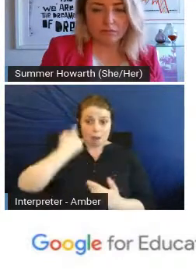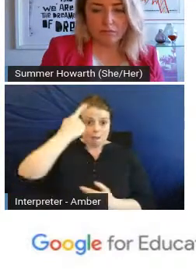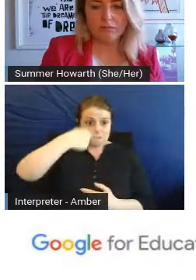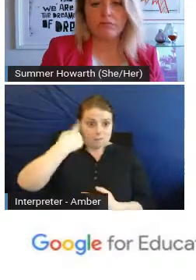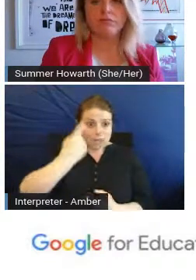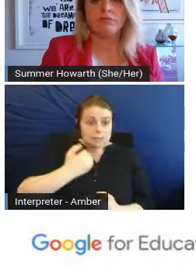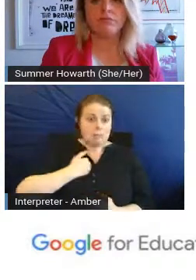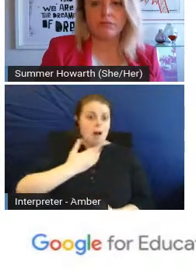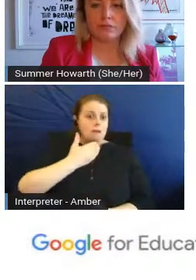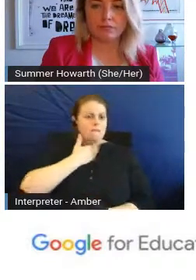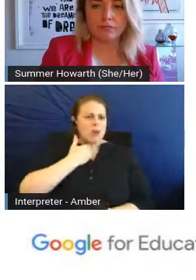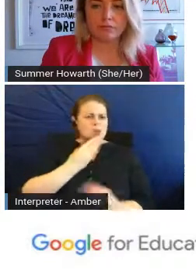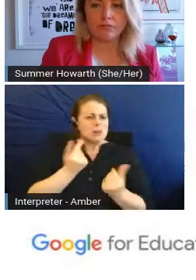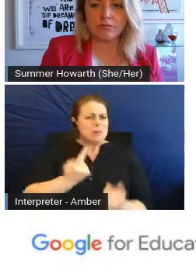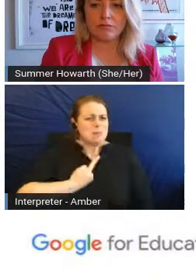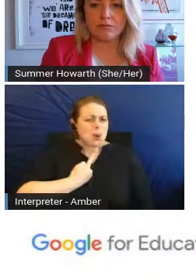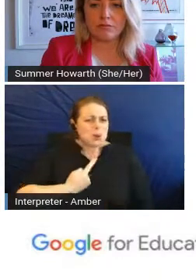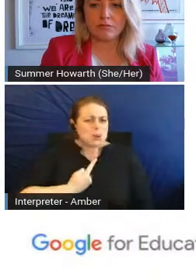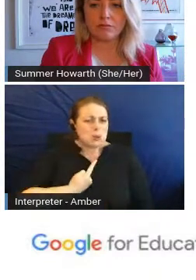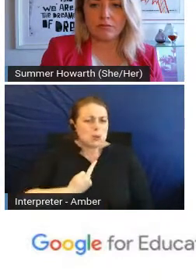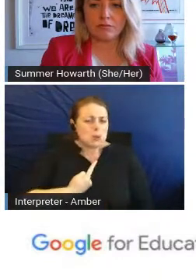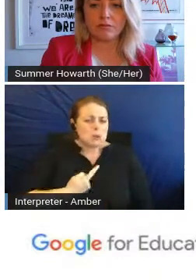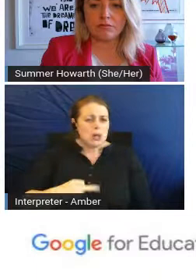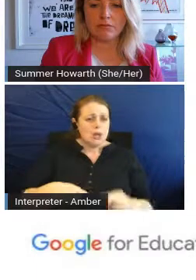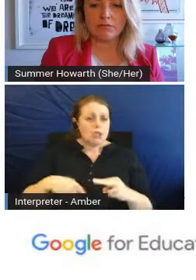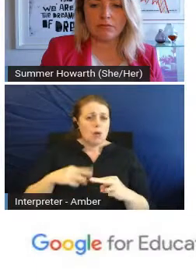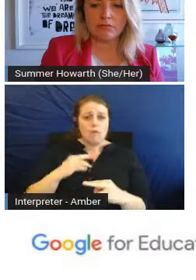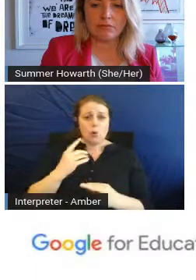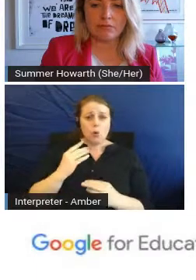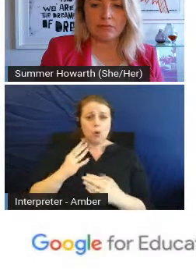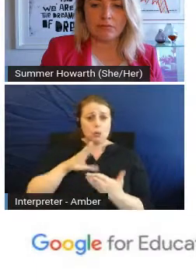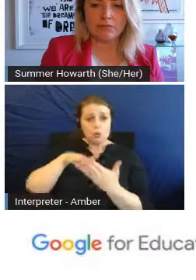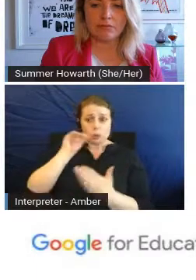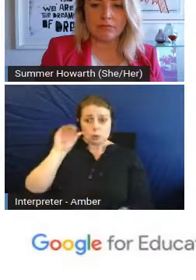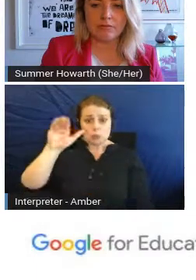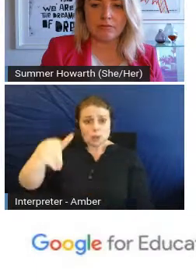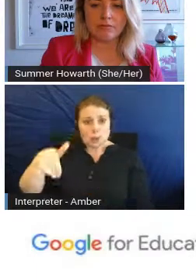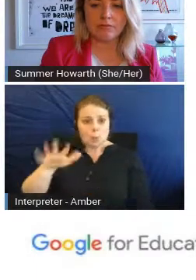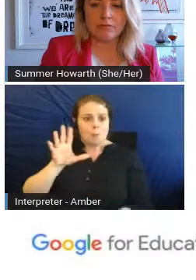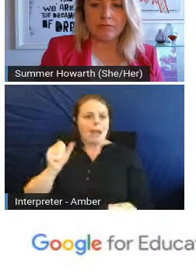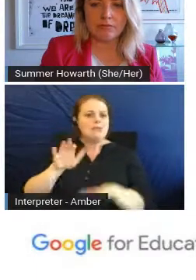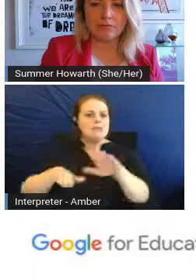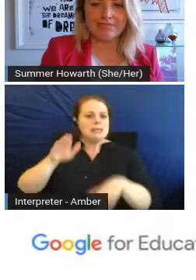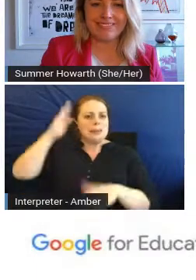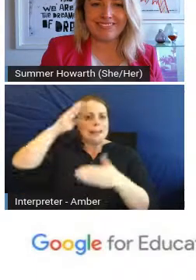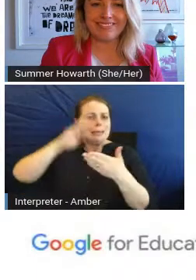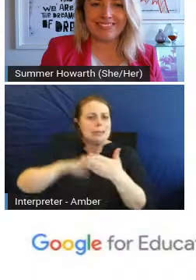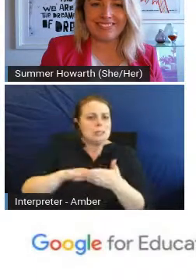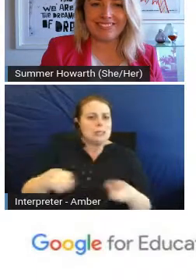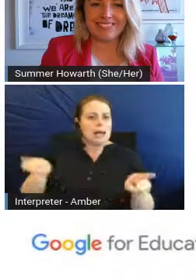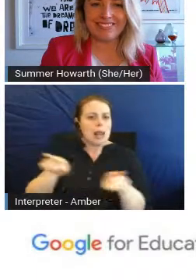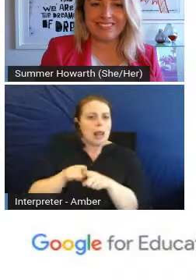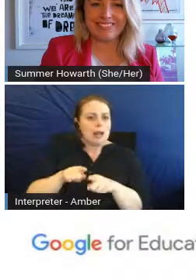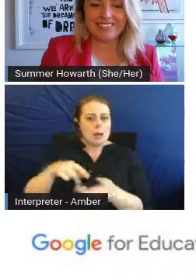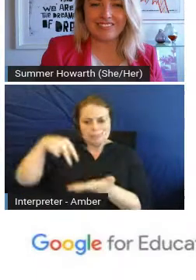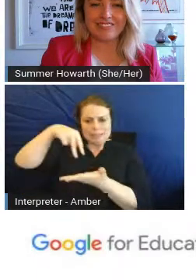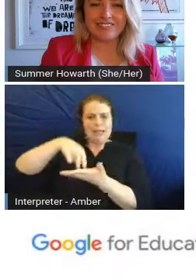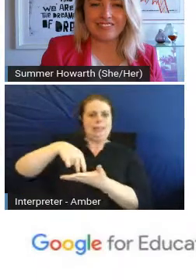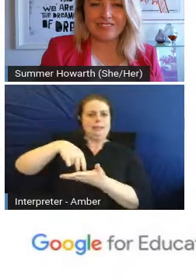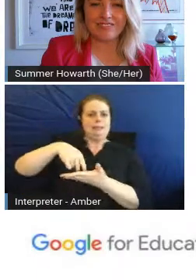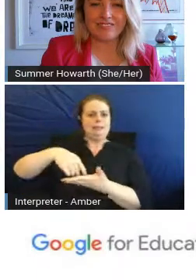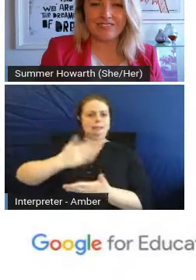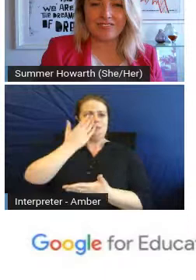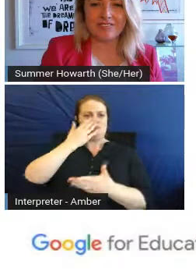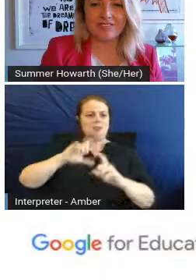who are not in the room are getting that sort of same experience as if I was in the front of the room presenting. And then I'm also